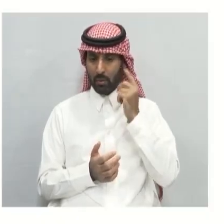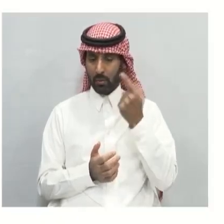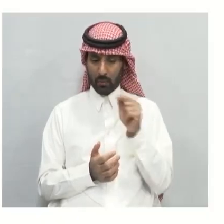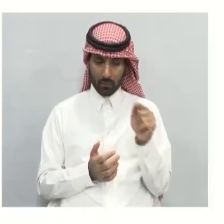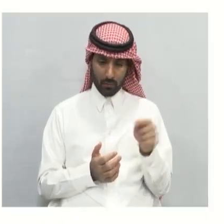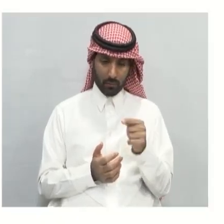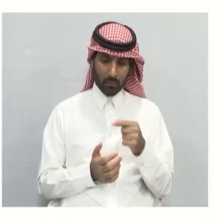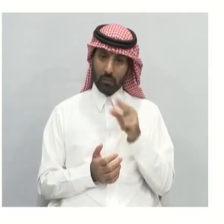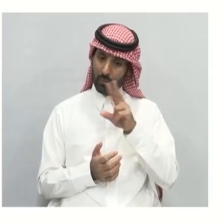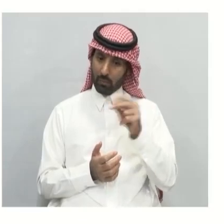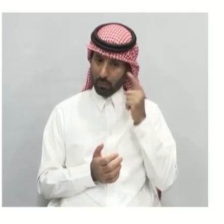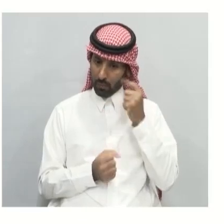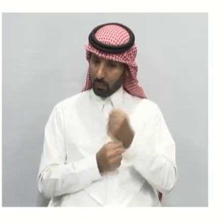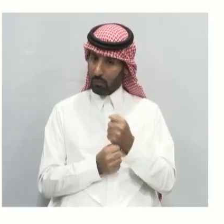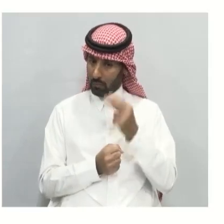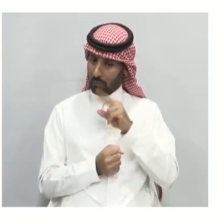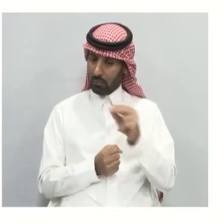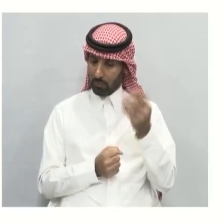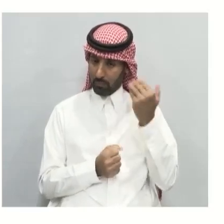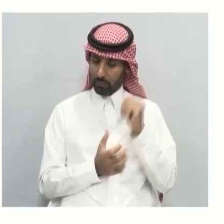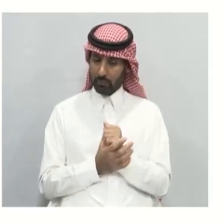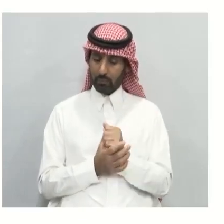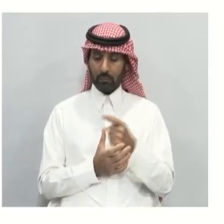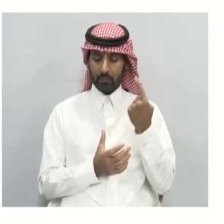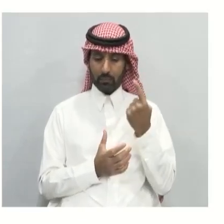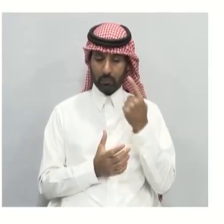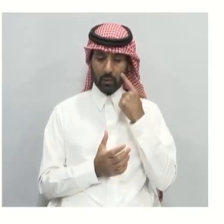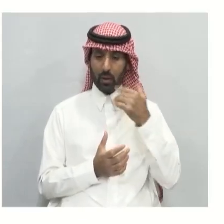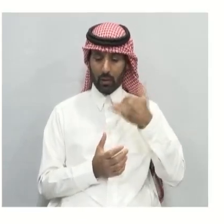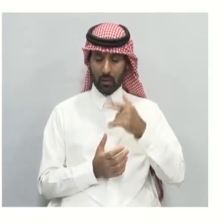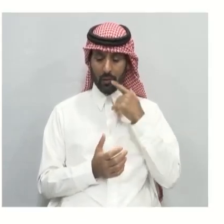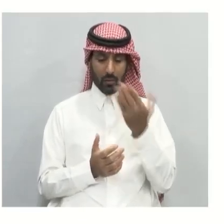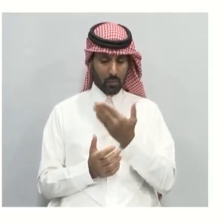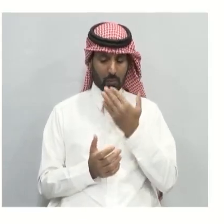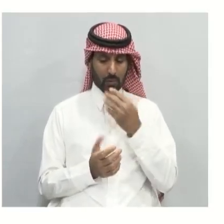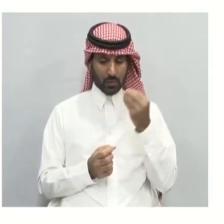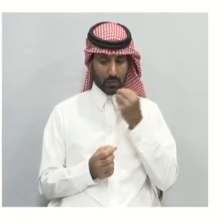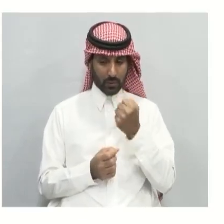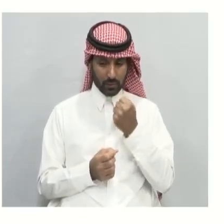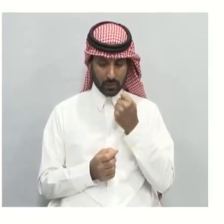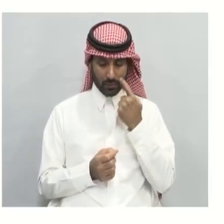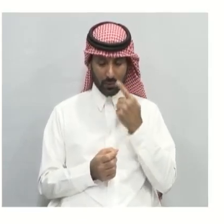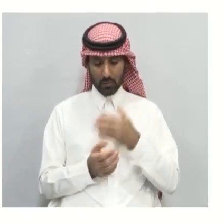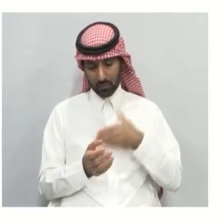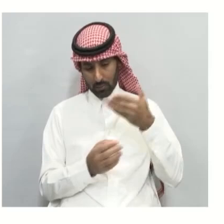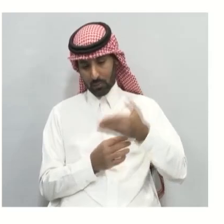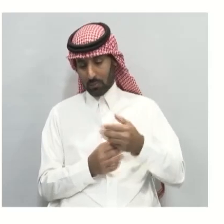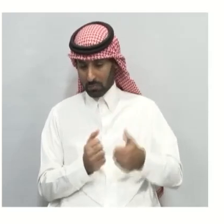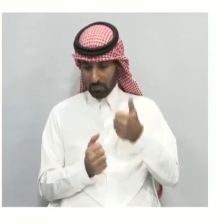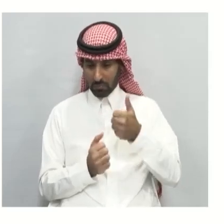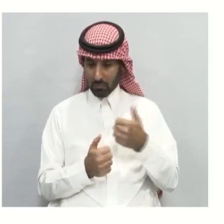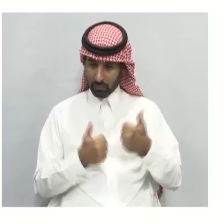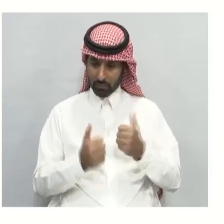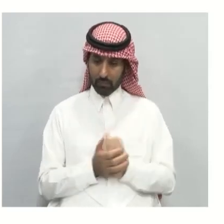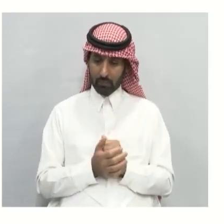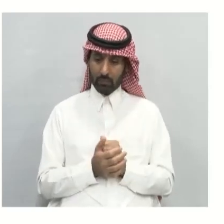the ones that applies to you. Let's listen. 1. If I'd studied harder, I would have passed that test.